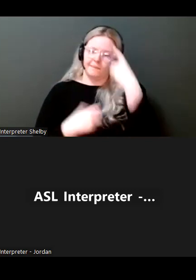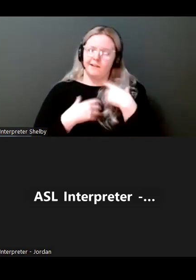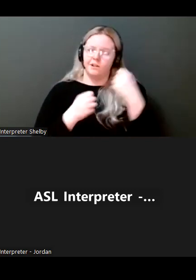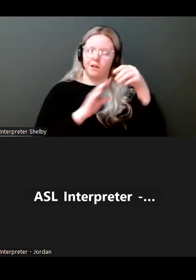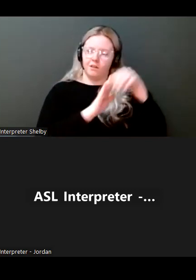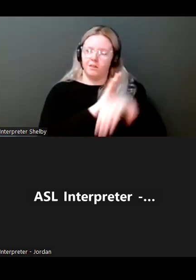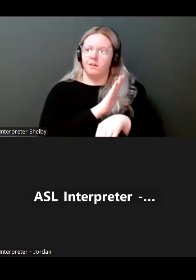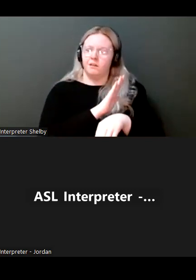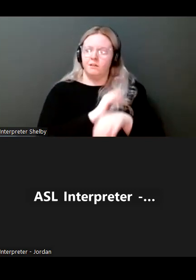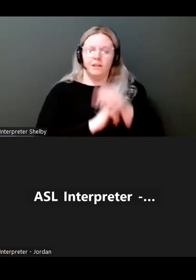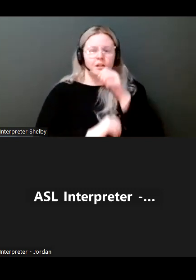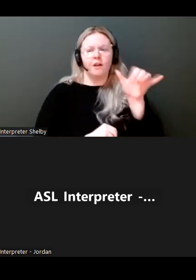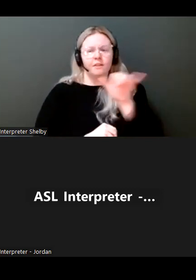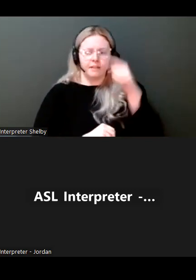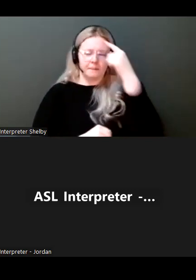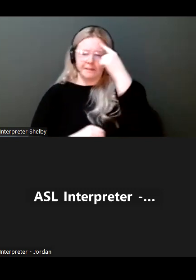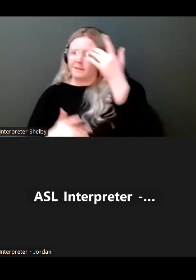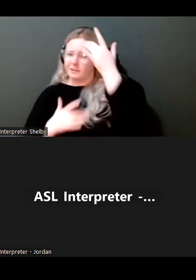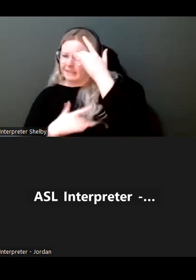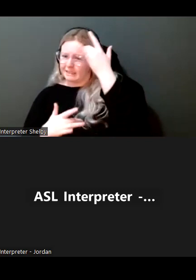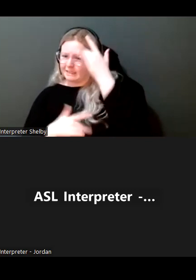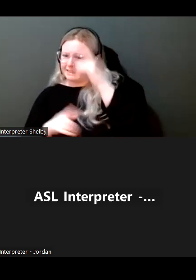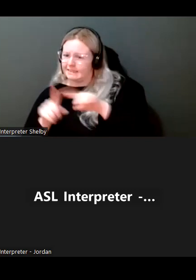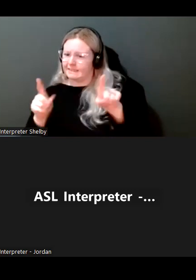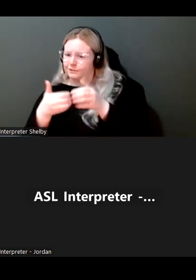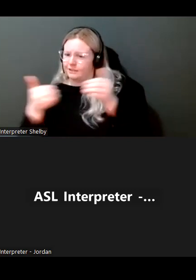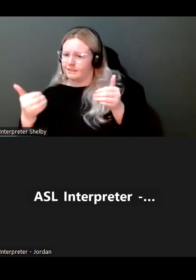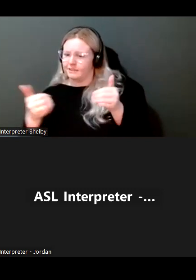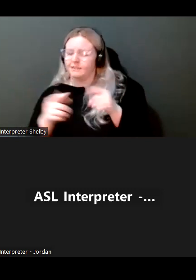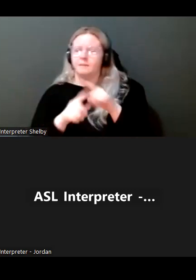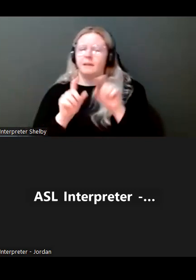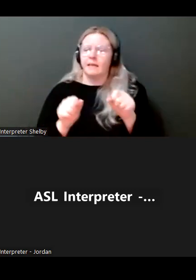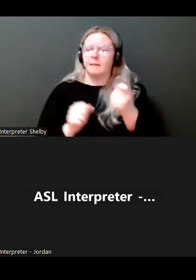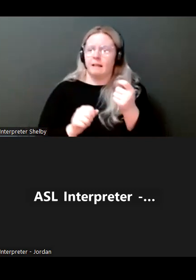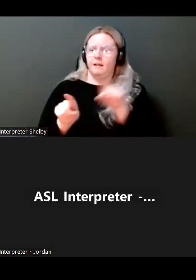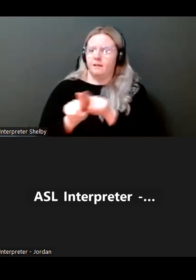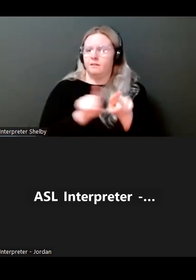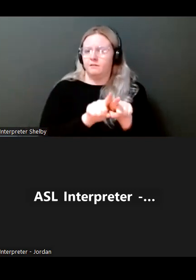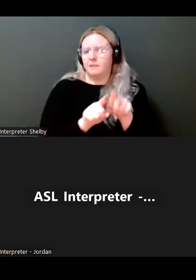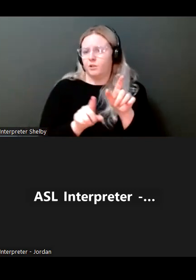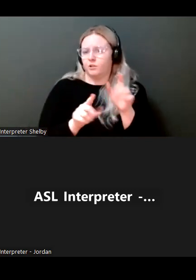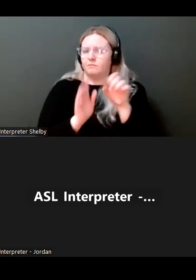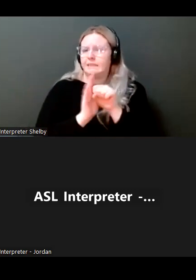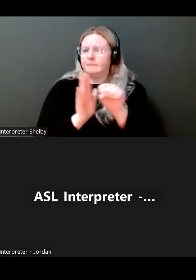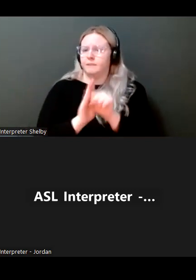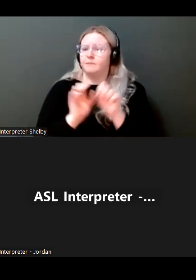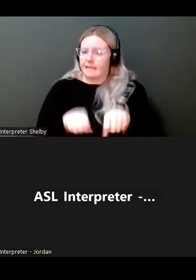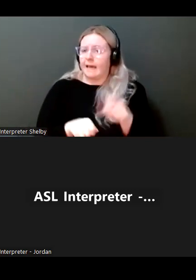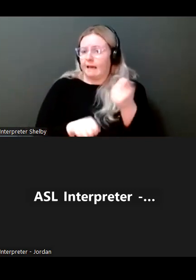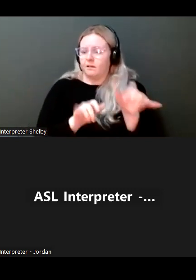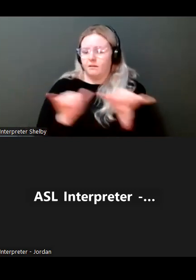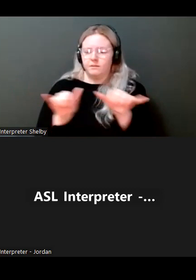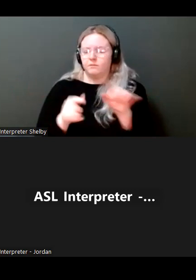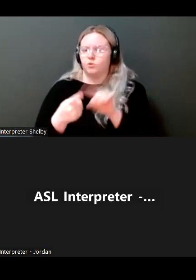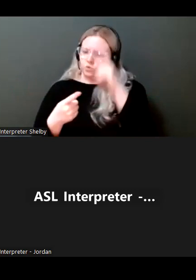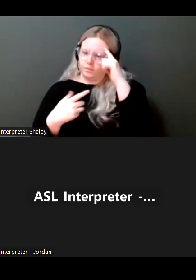the same as a mental illness, but can certainly be similar to signs and symptoms of a mental illness, and can go there, can end up